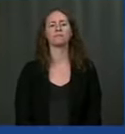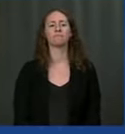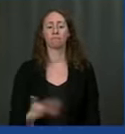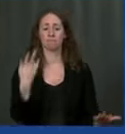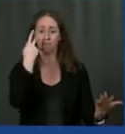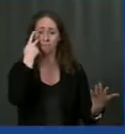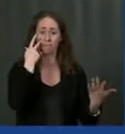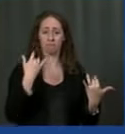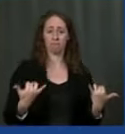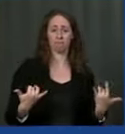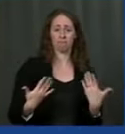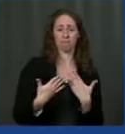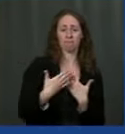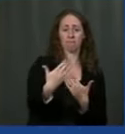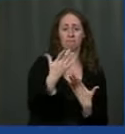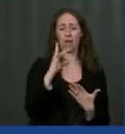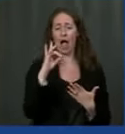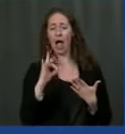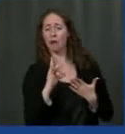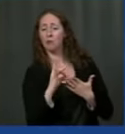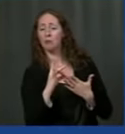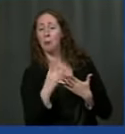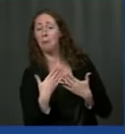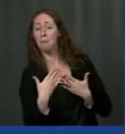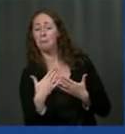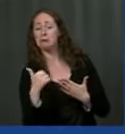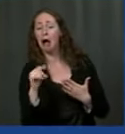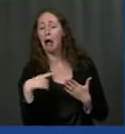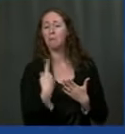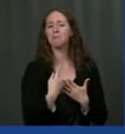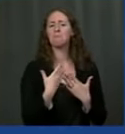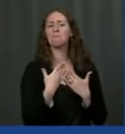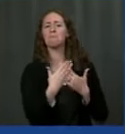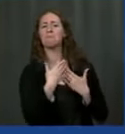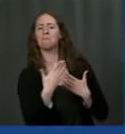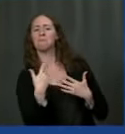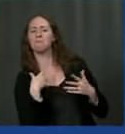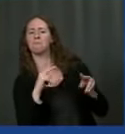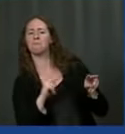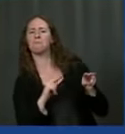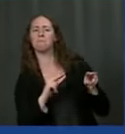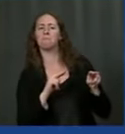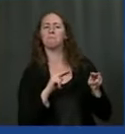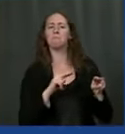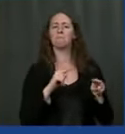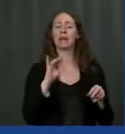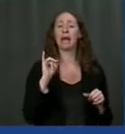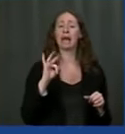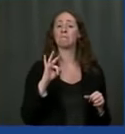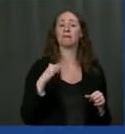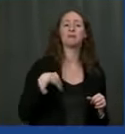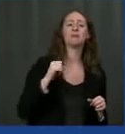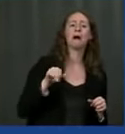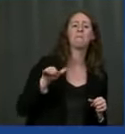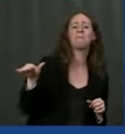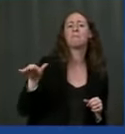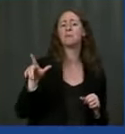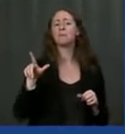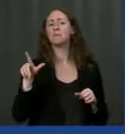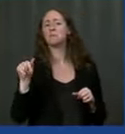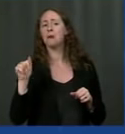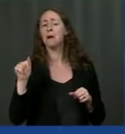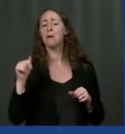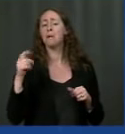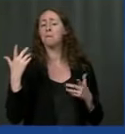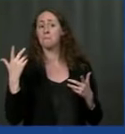already reached out to his counterpart in Louisiana, and we're going to be sending men and women in uniform from Mississippi to help